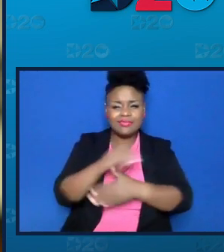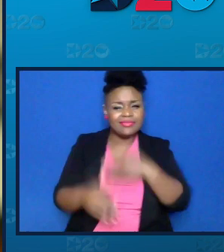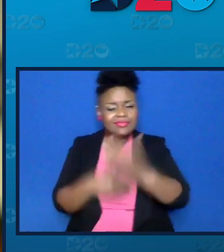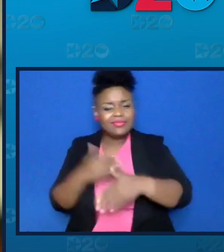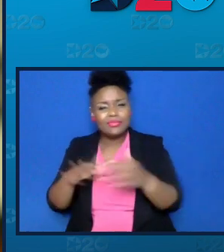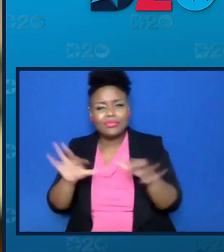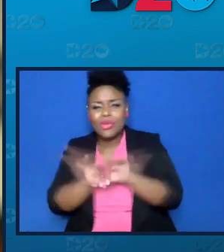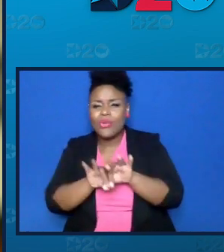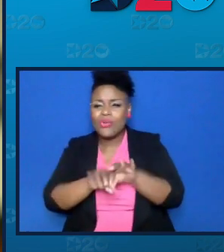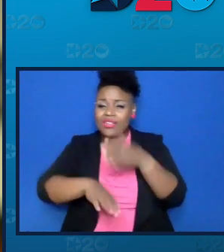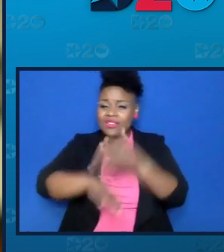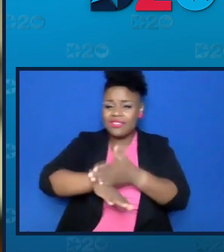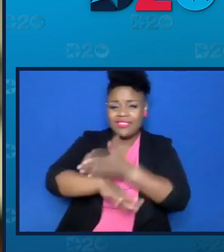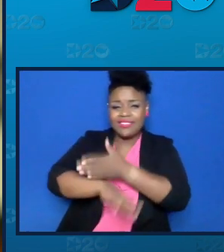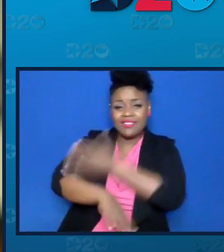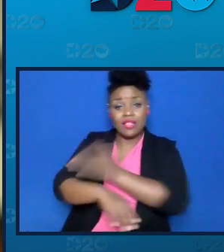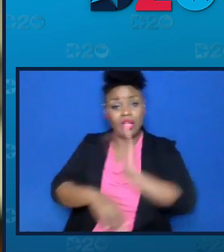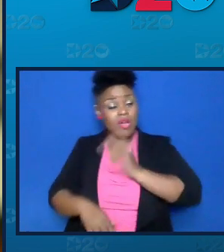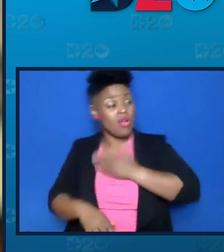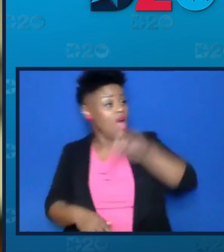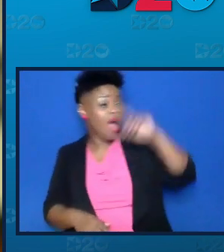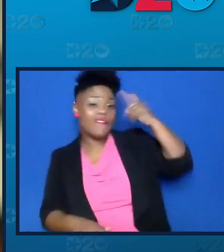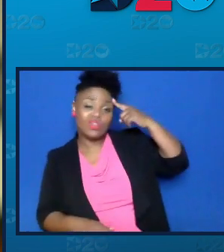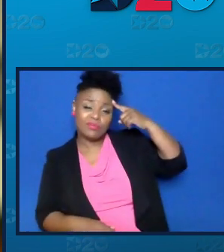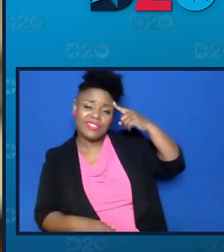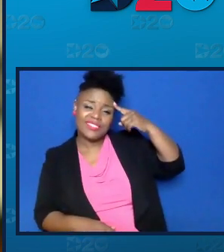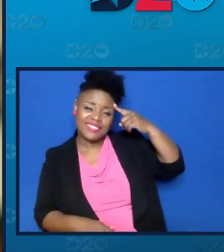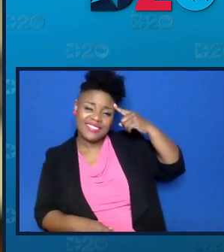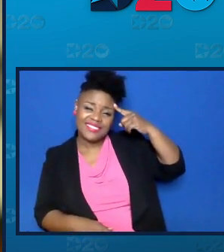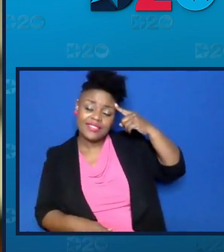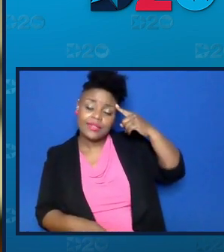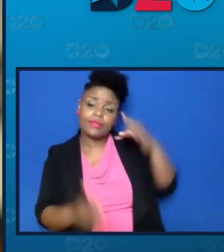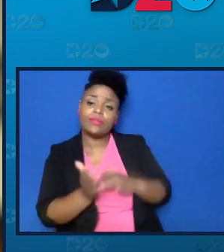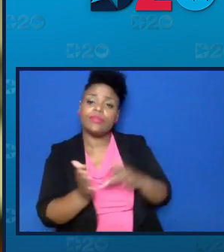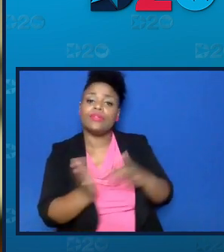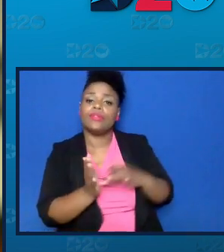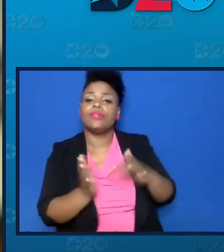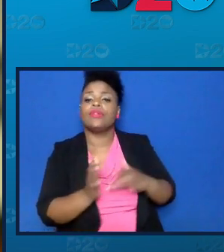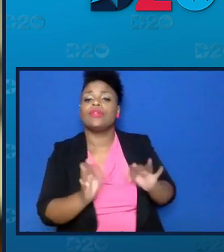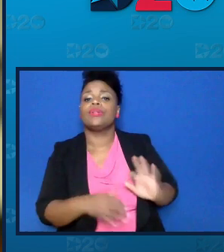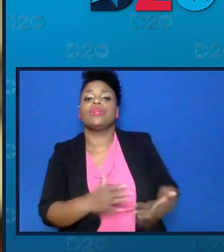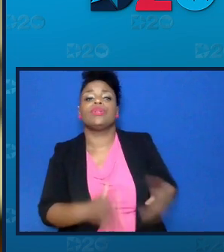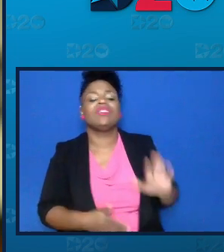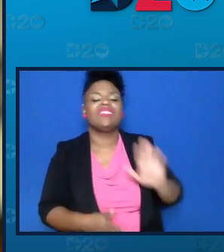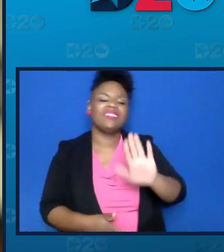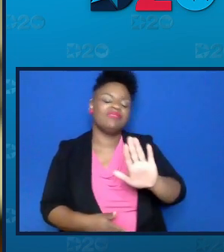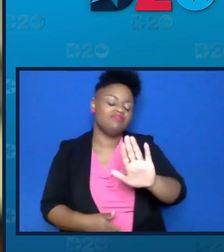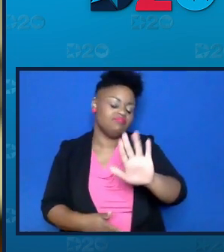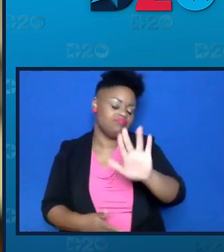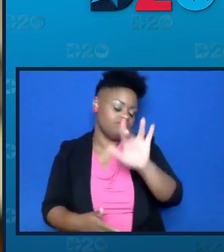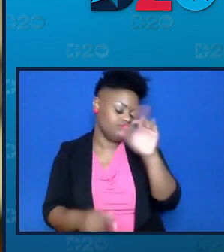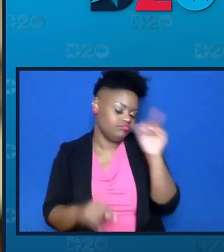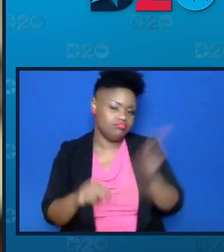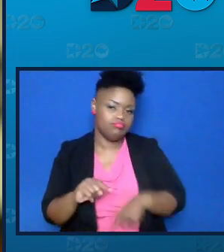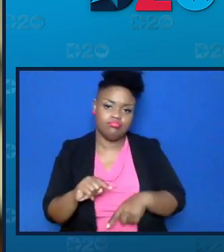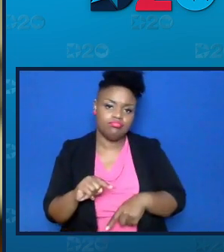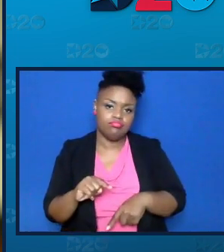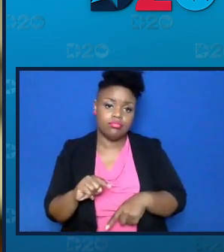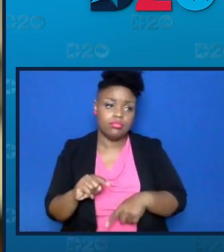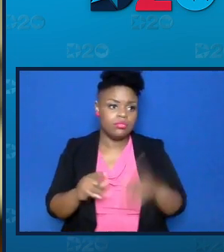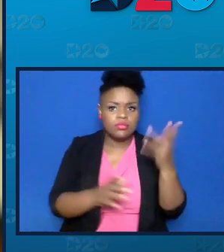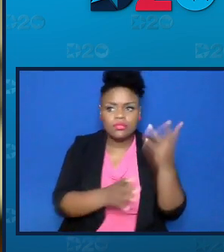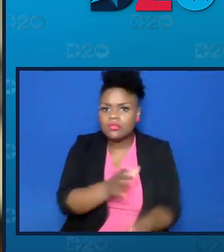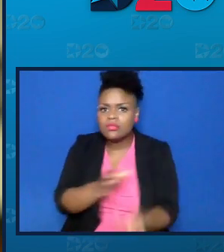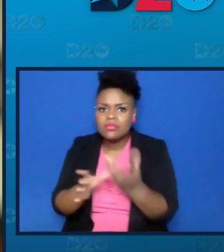for granted, especially now as people are dying, as our land is abused, as our Constitution is under